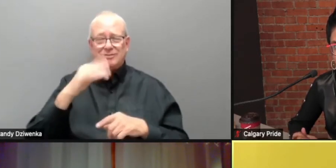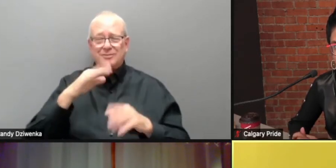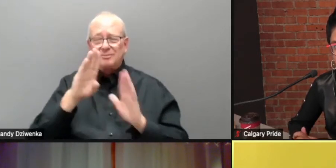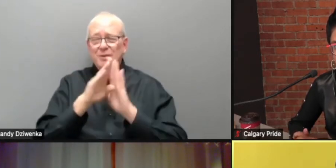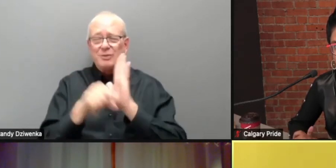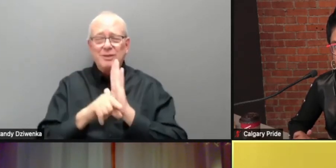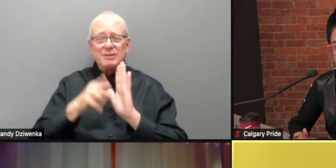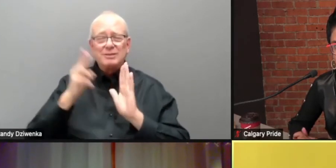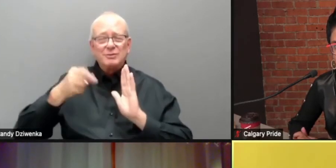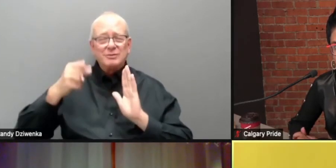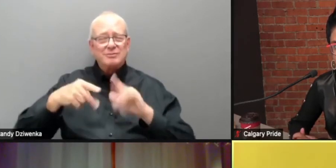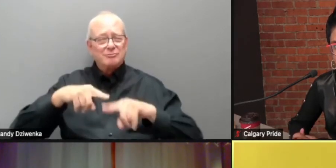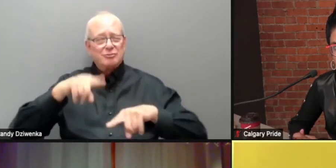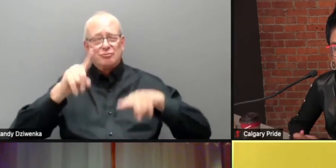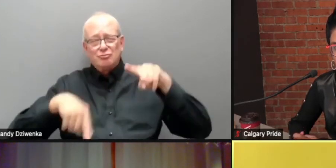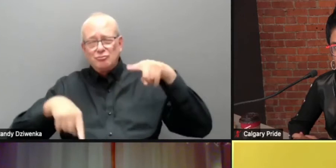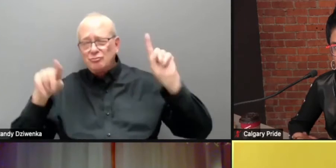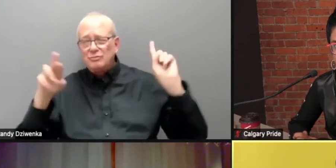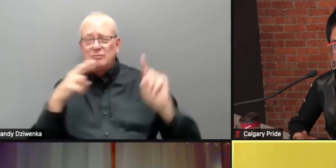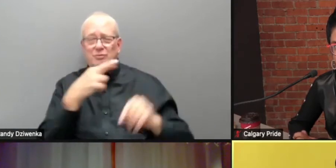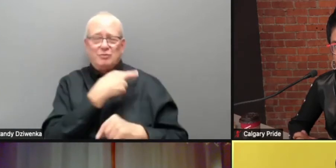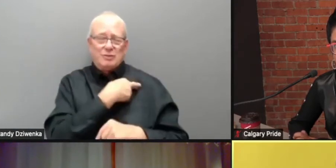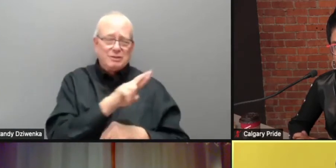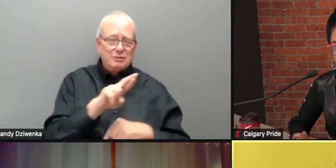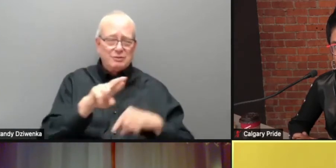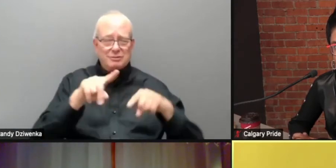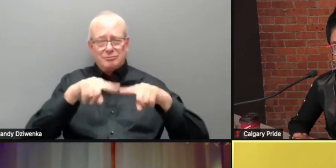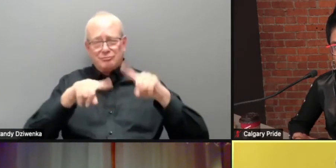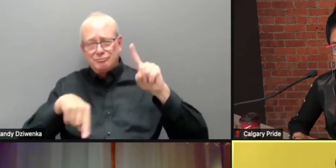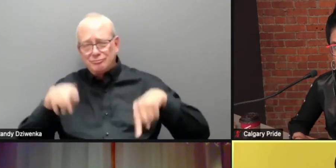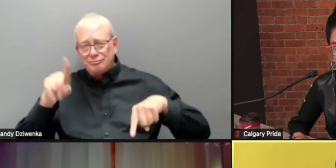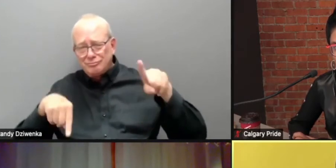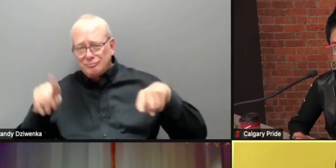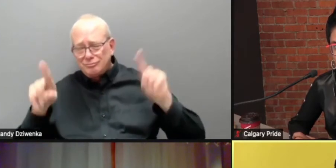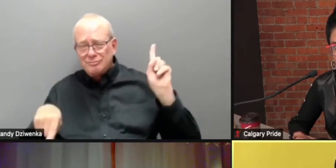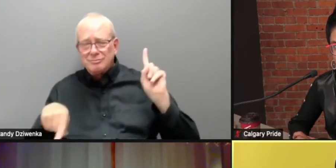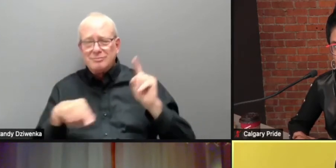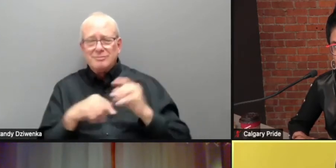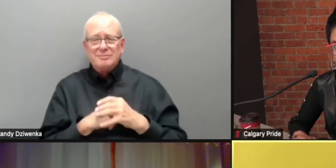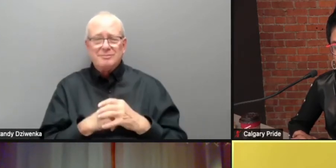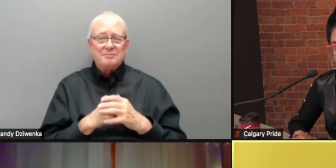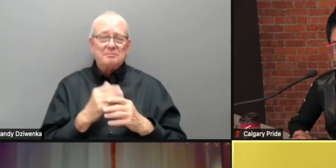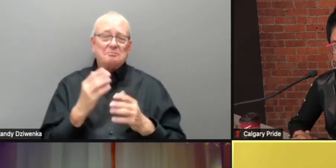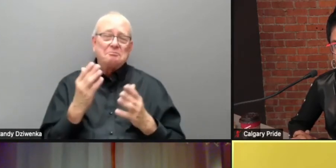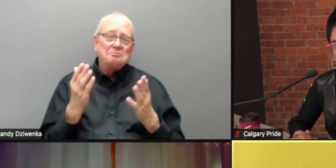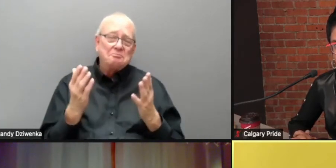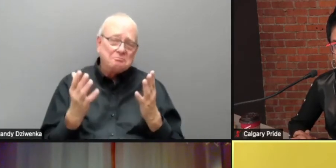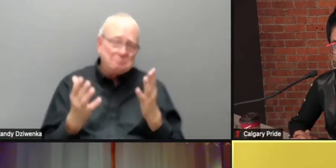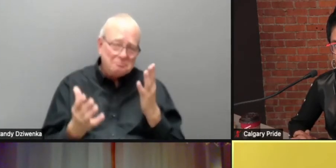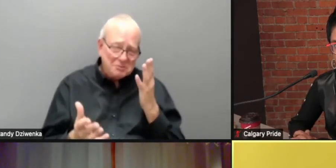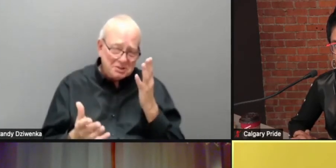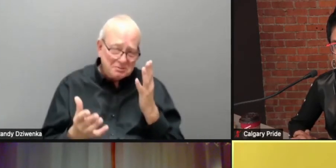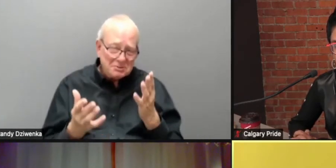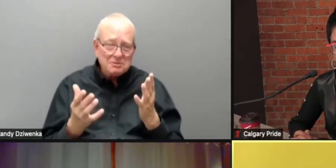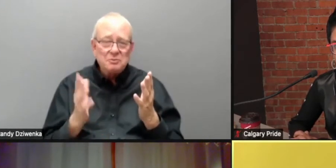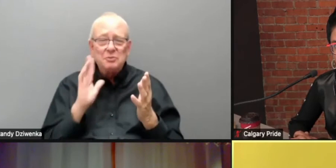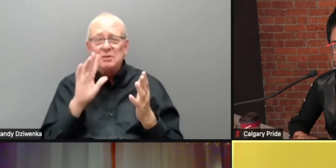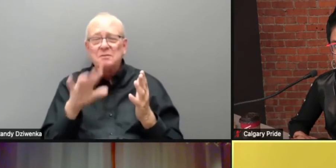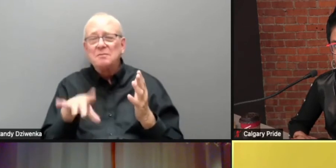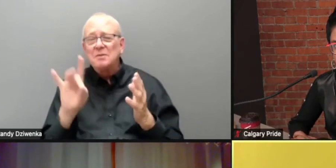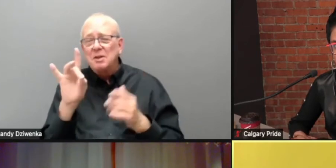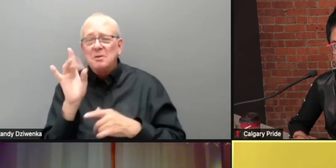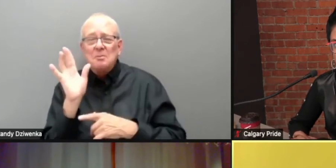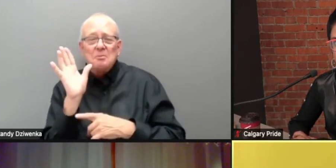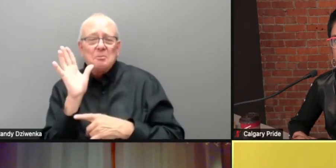a Brahmin, Tamil mother to be educated, then we get a similar mother from Swikar to